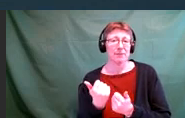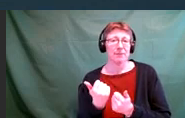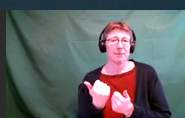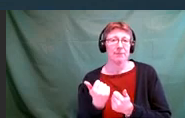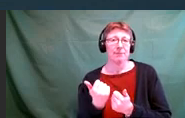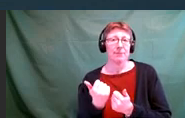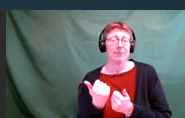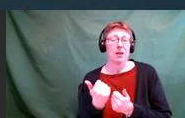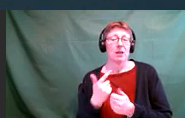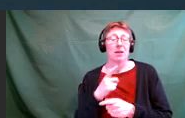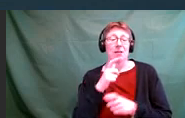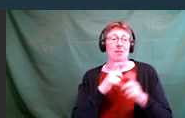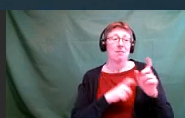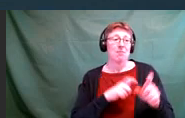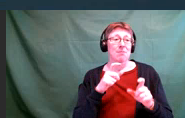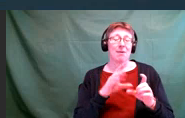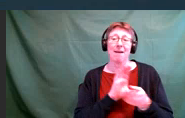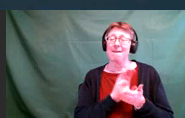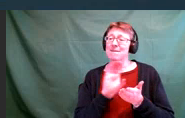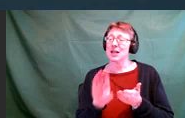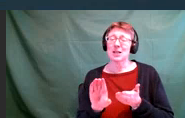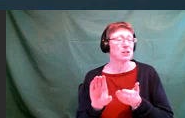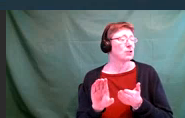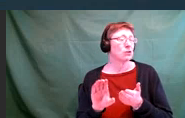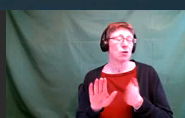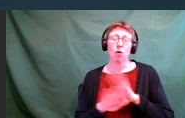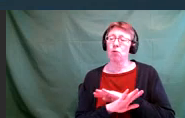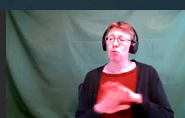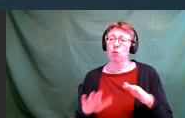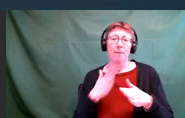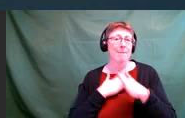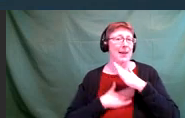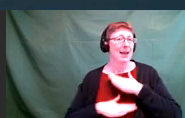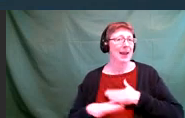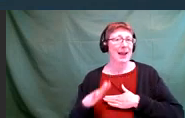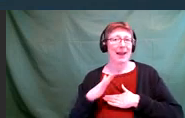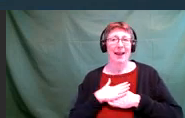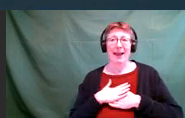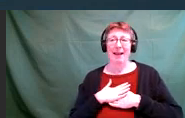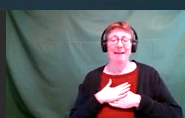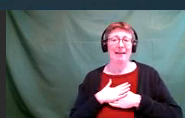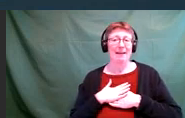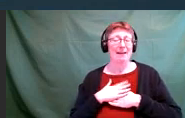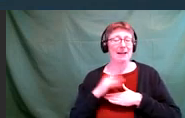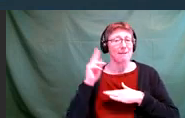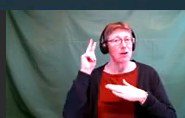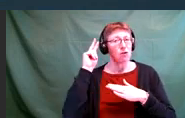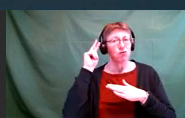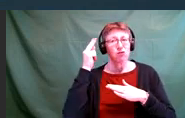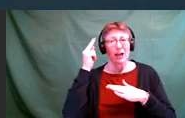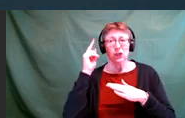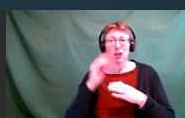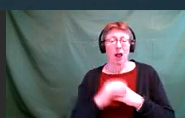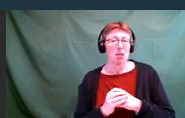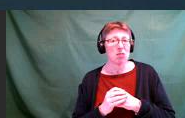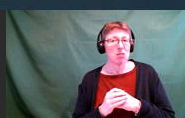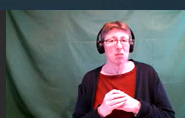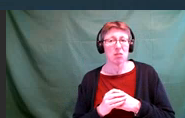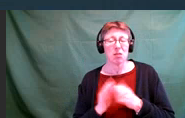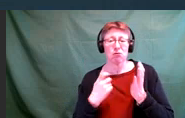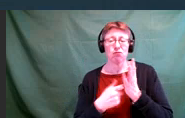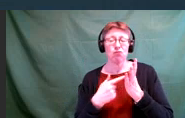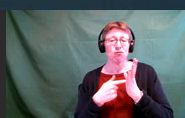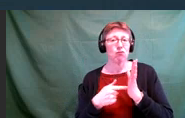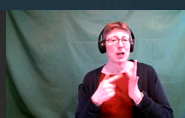And if investors don't act rationally, then it's very difficult for market efficiency